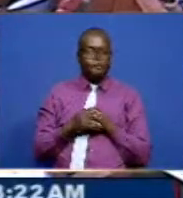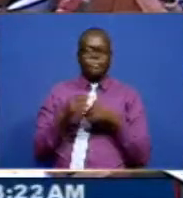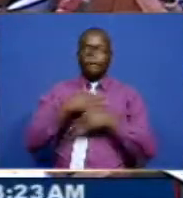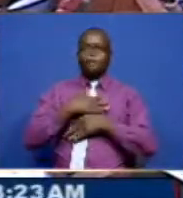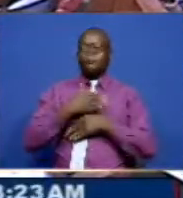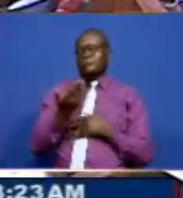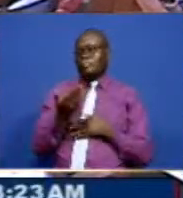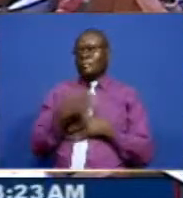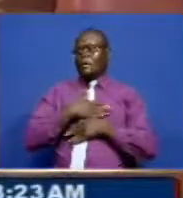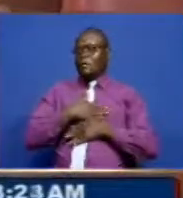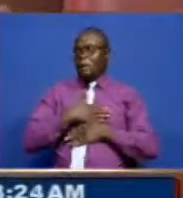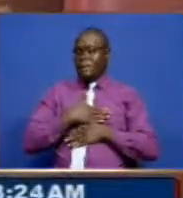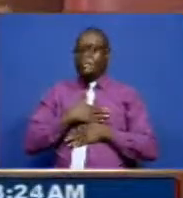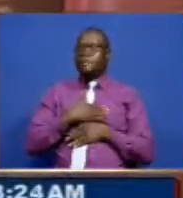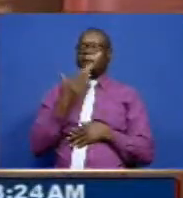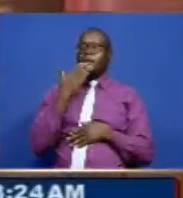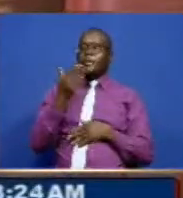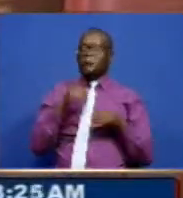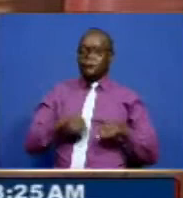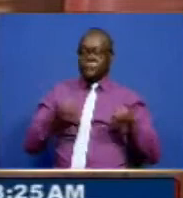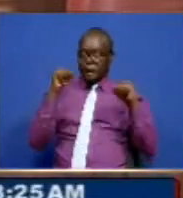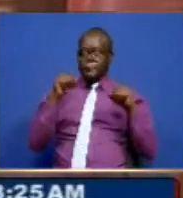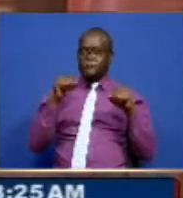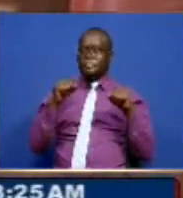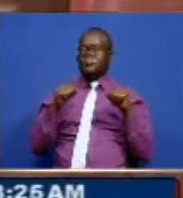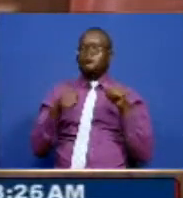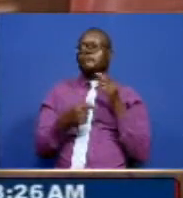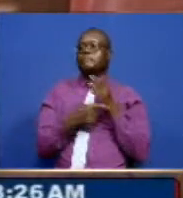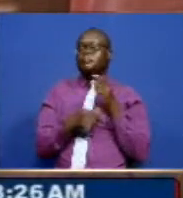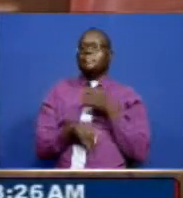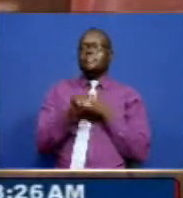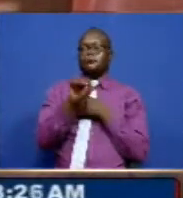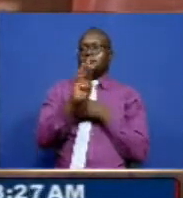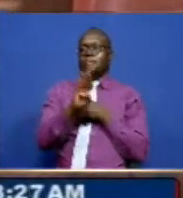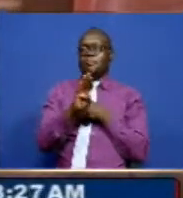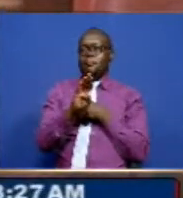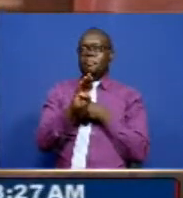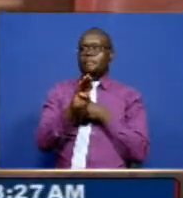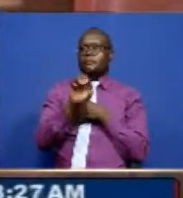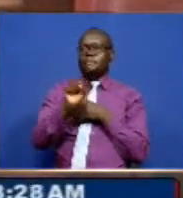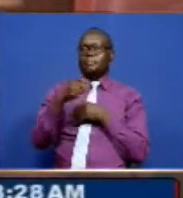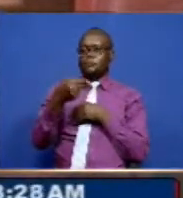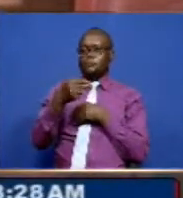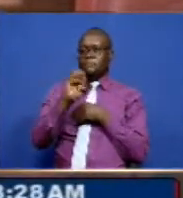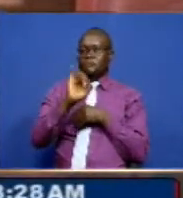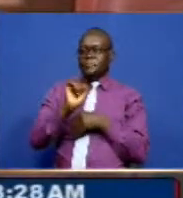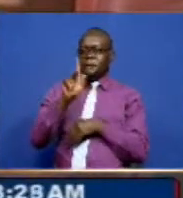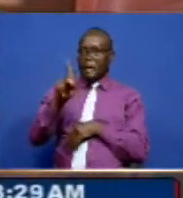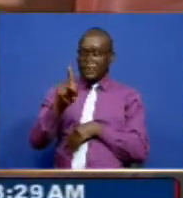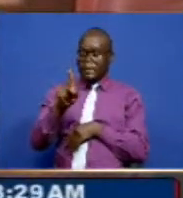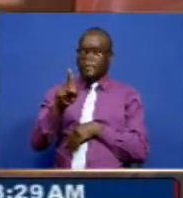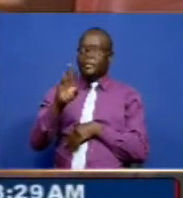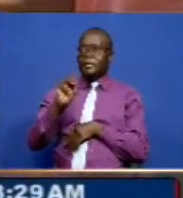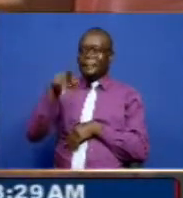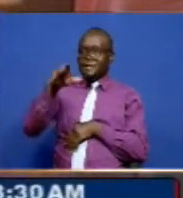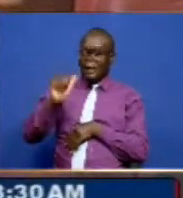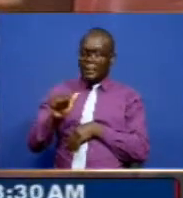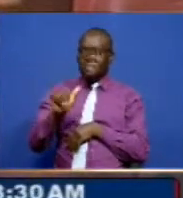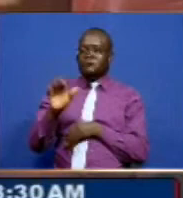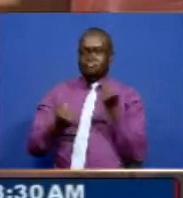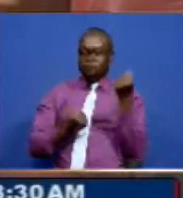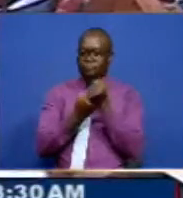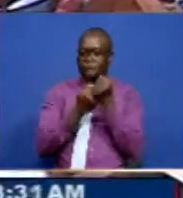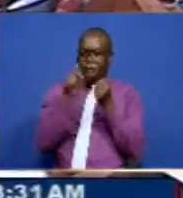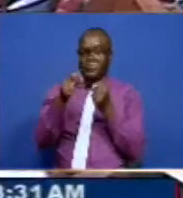Thank you, Honorable Chair. My name is Honorable Shoaib Barre Ahmed, the MCA for DIF, and the seconder for this motion. Thank you.